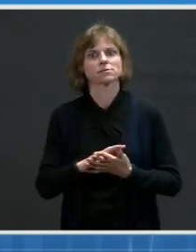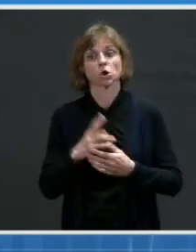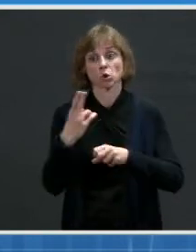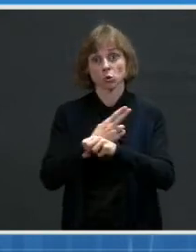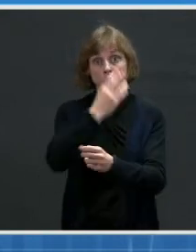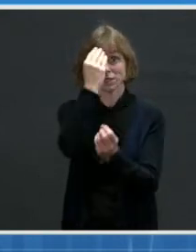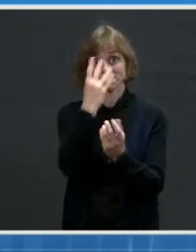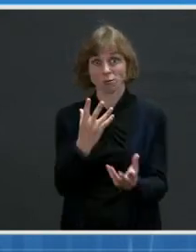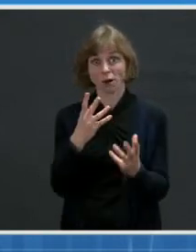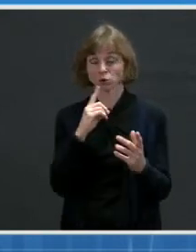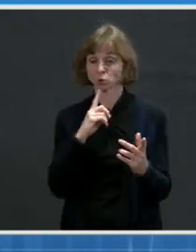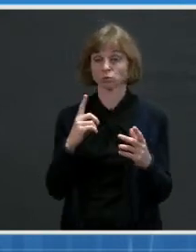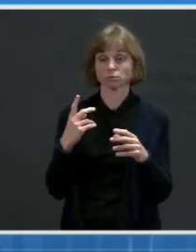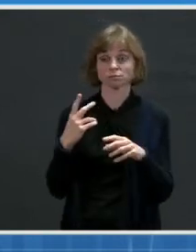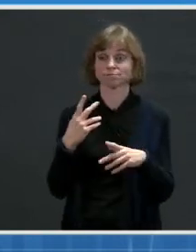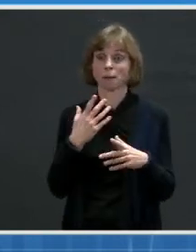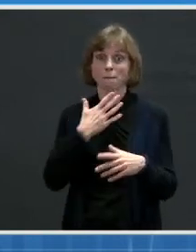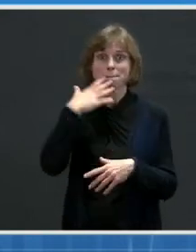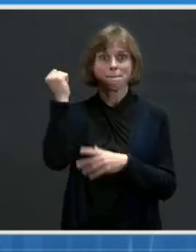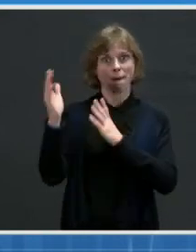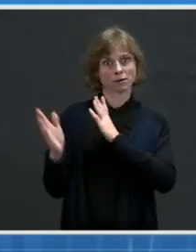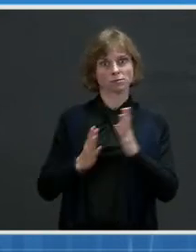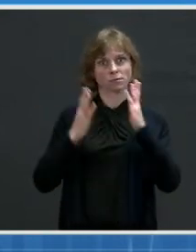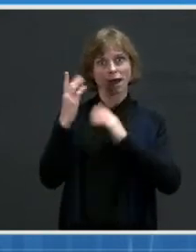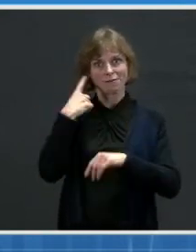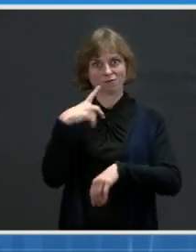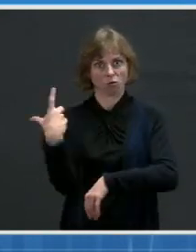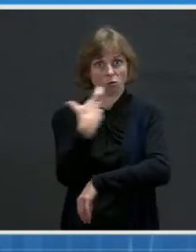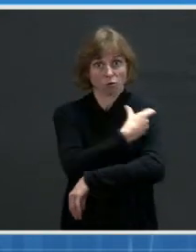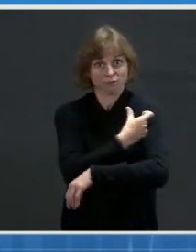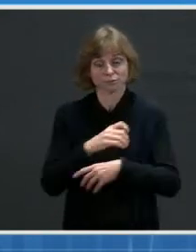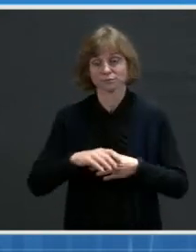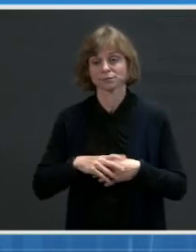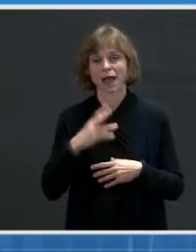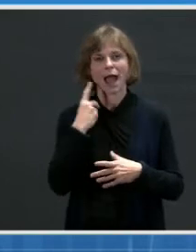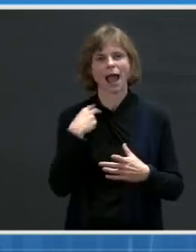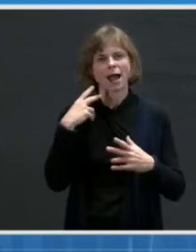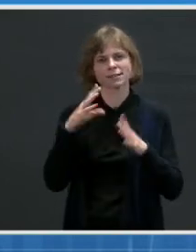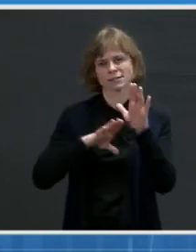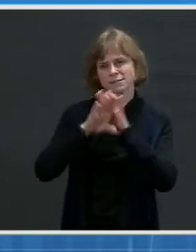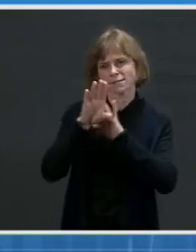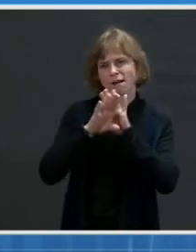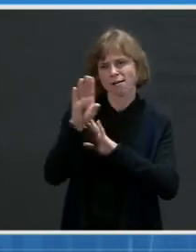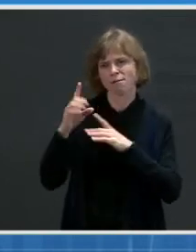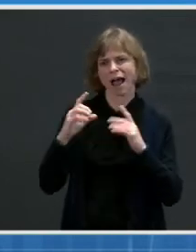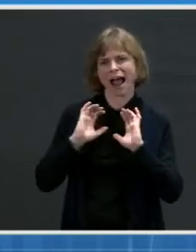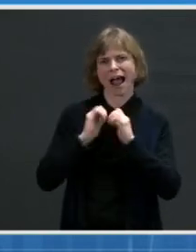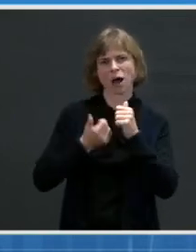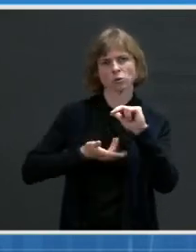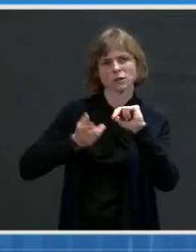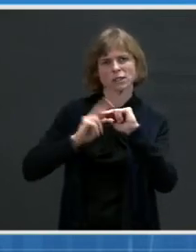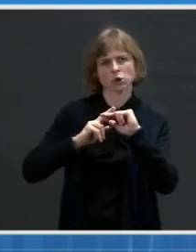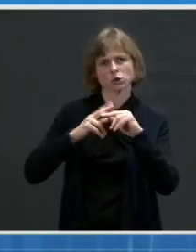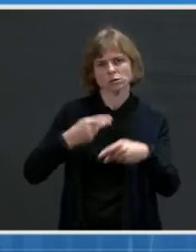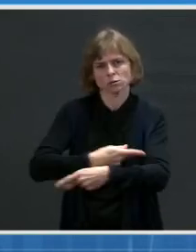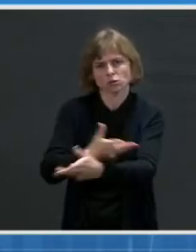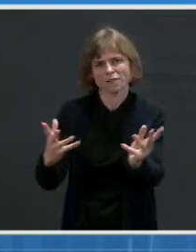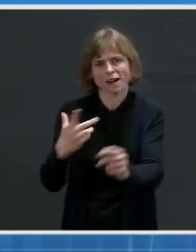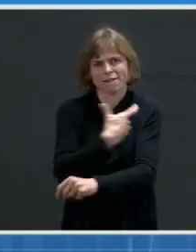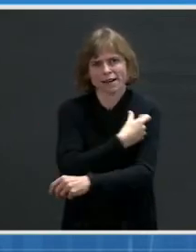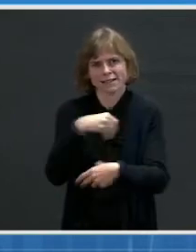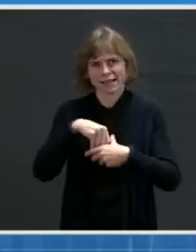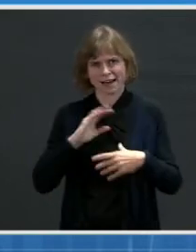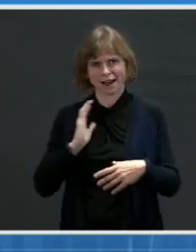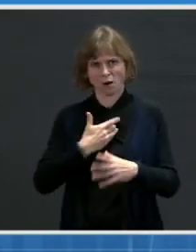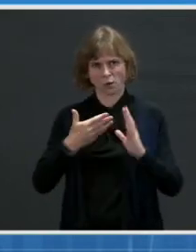vaccine implementation, and provide practical real-world experience on how to increase vaccination capacities in our communities.